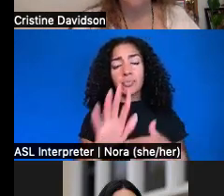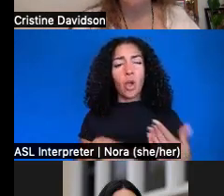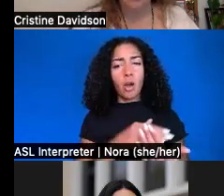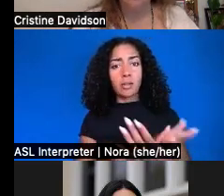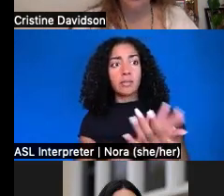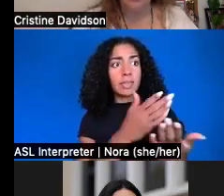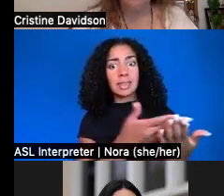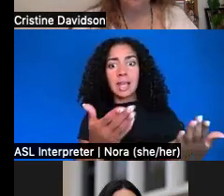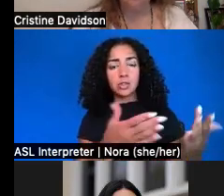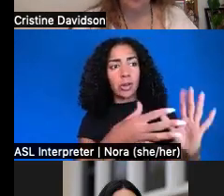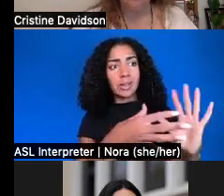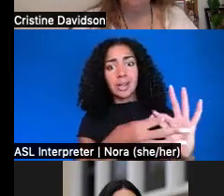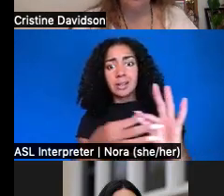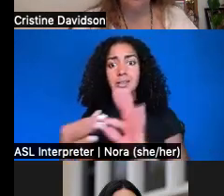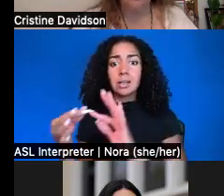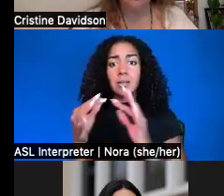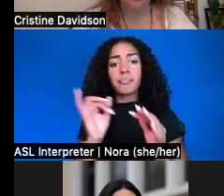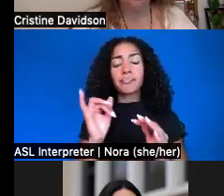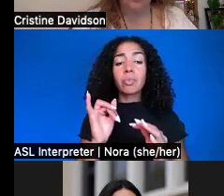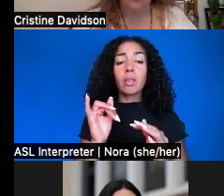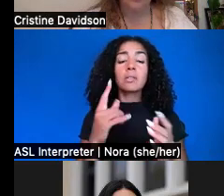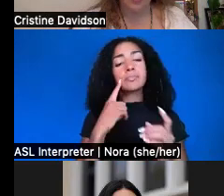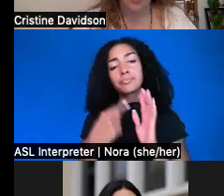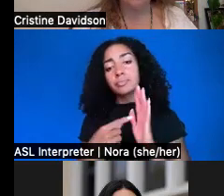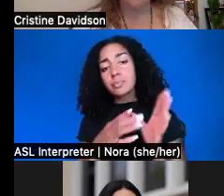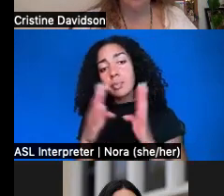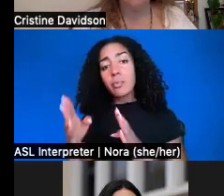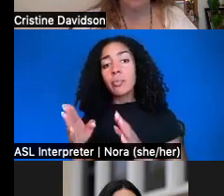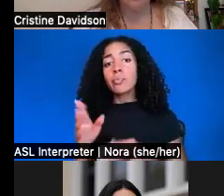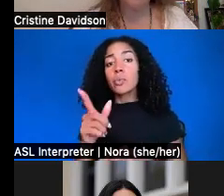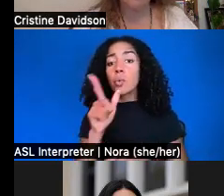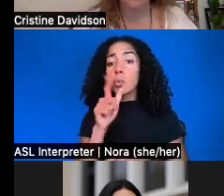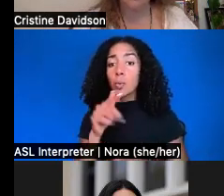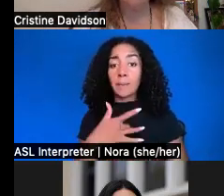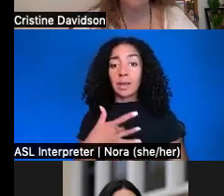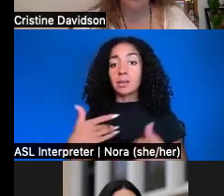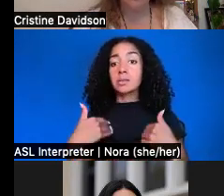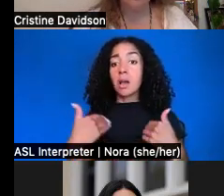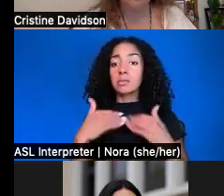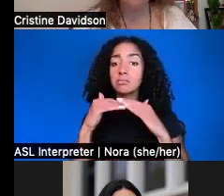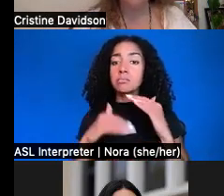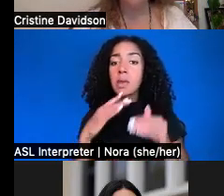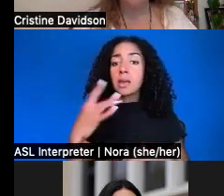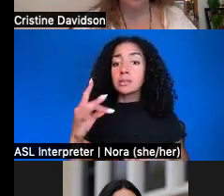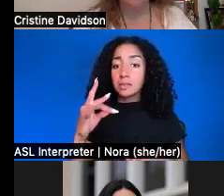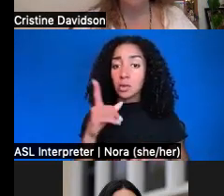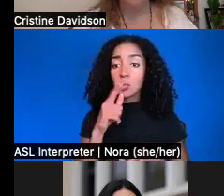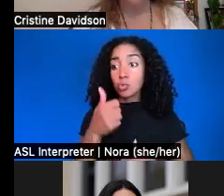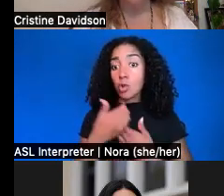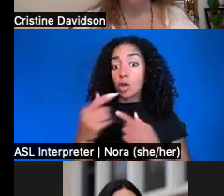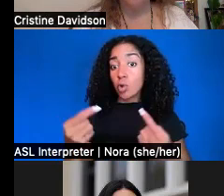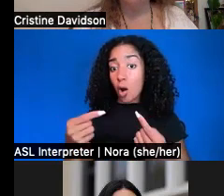So some characteristics of juvenile offenders, really high levels of violence that they have experienced,